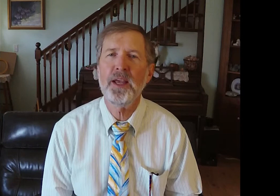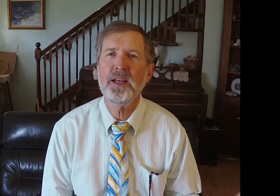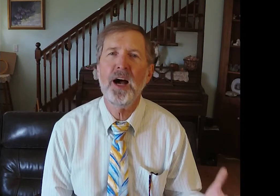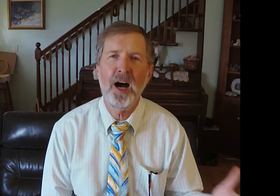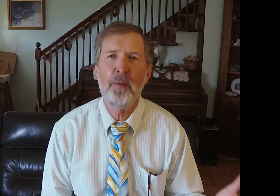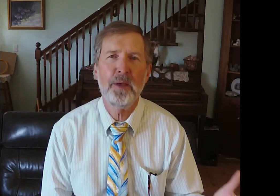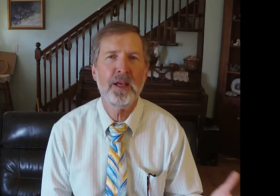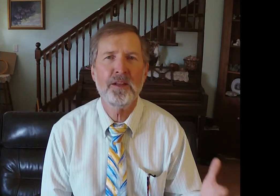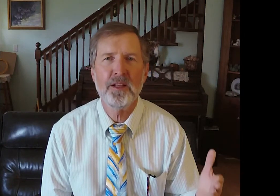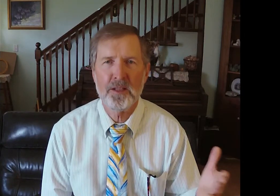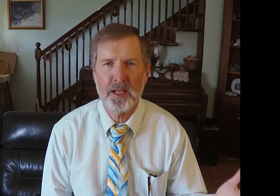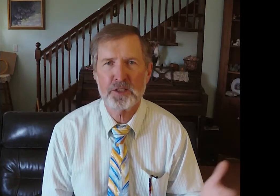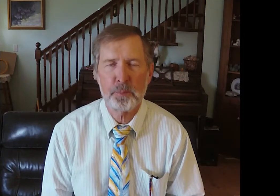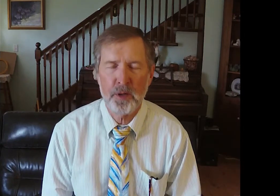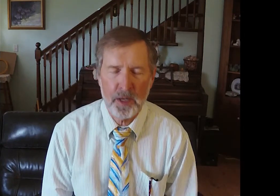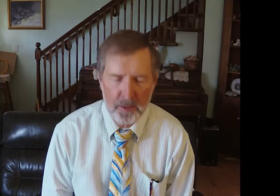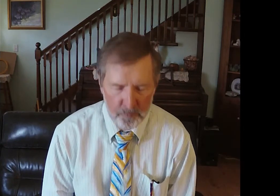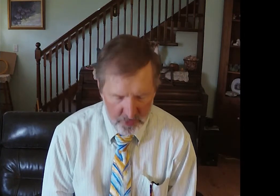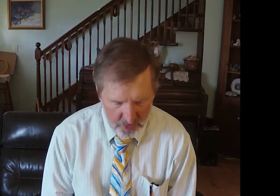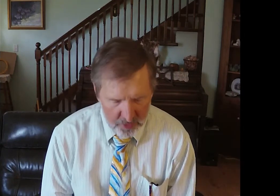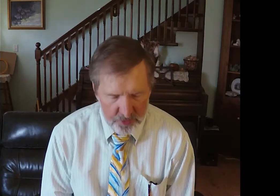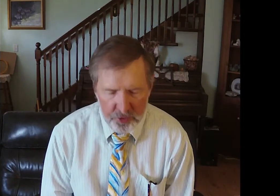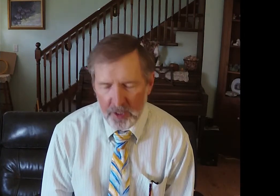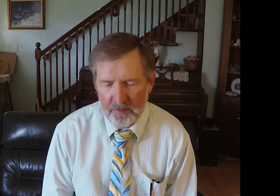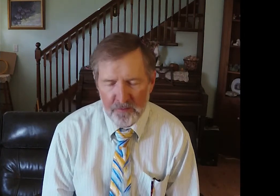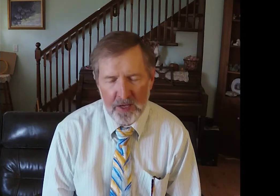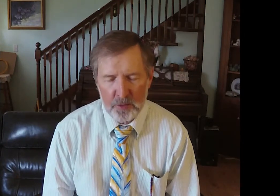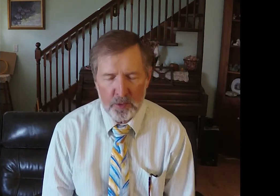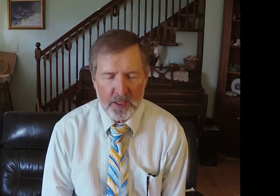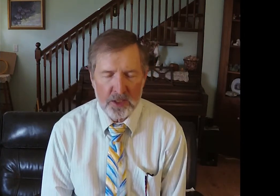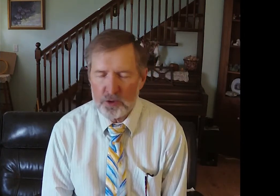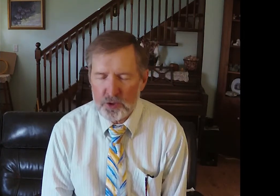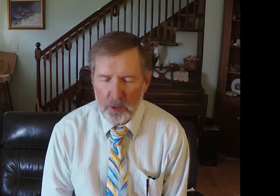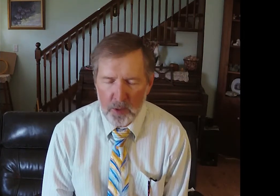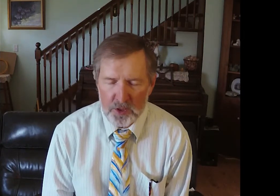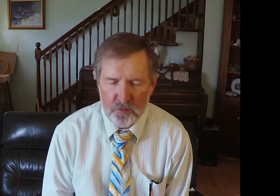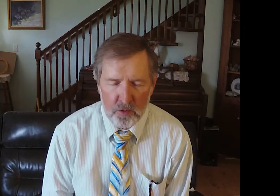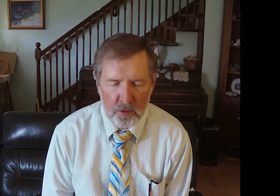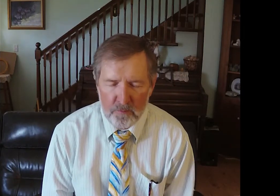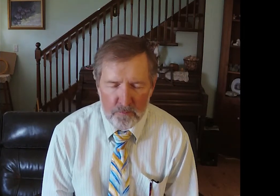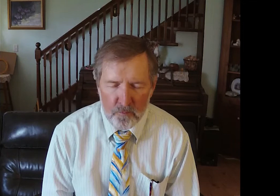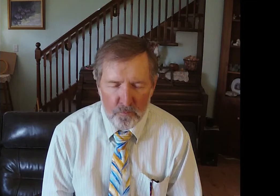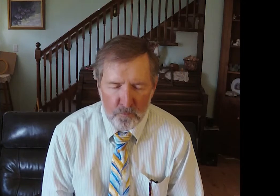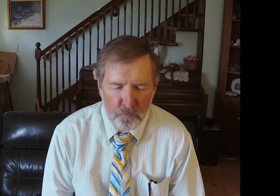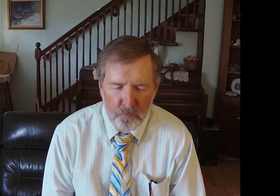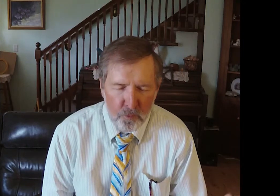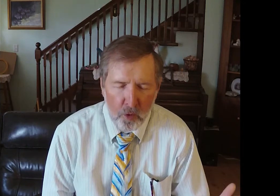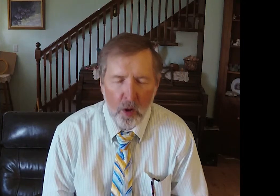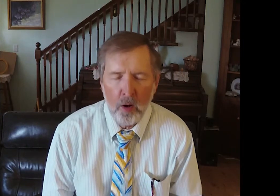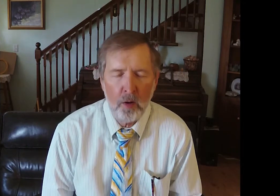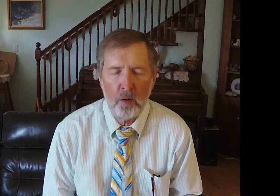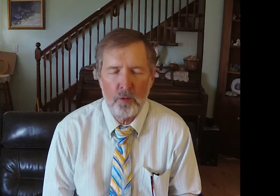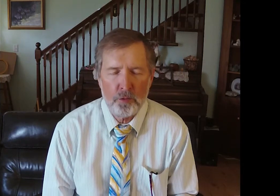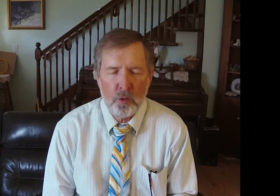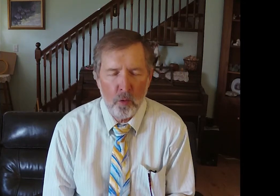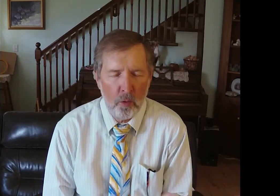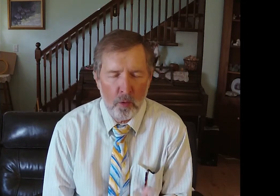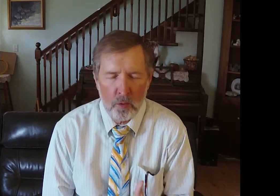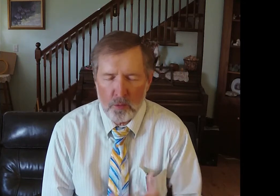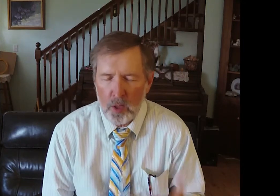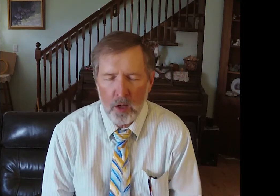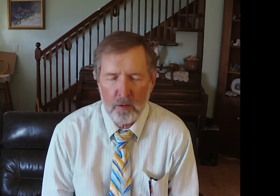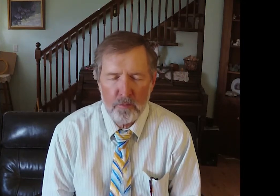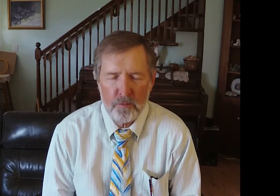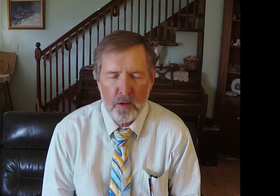is great. Amen. Let us pray. Dear Heavenly Father, we thank you so much for all